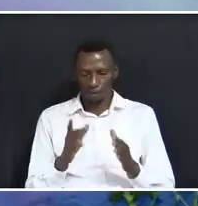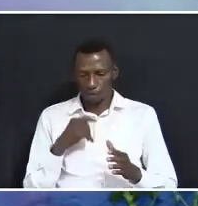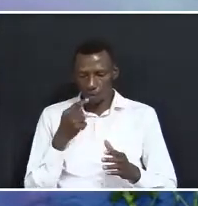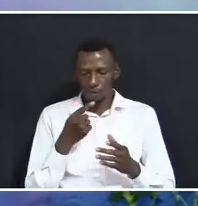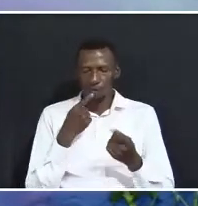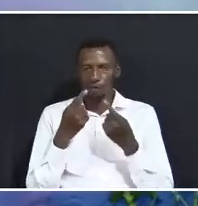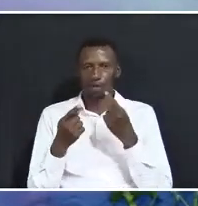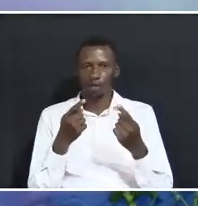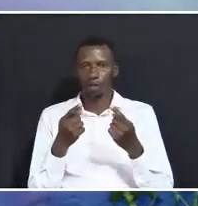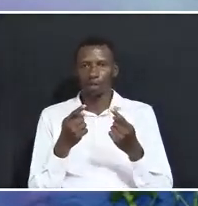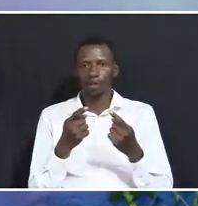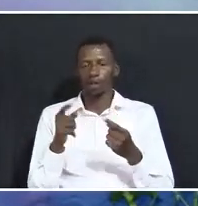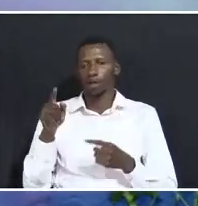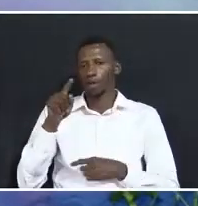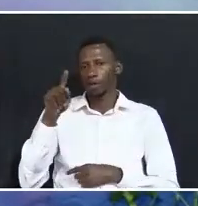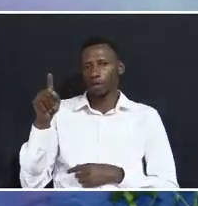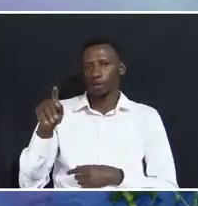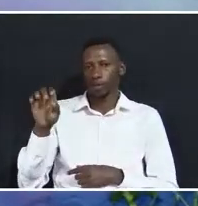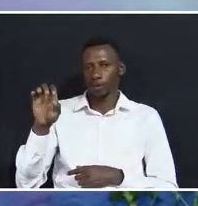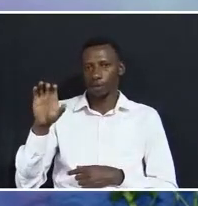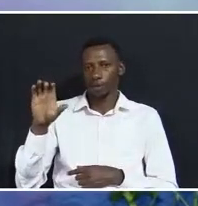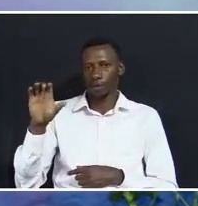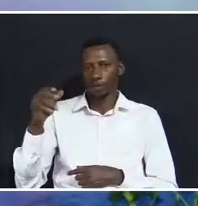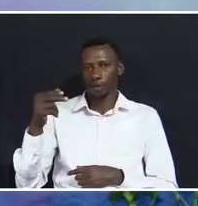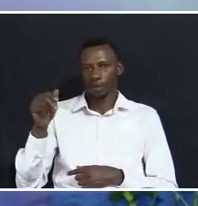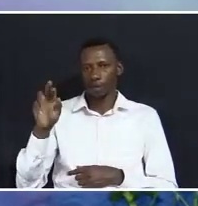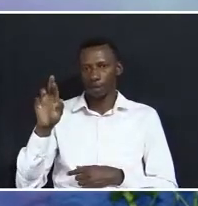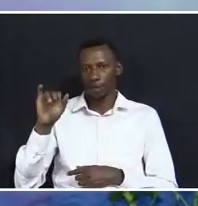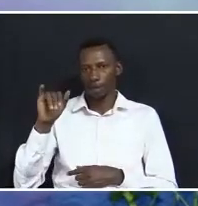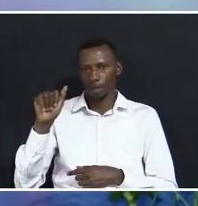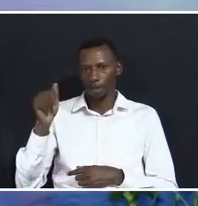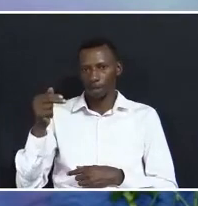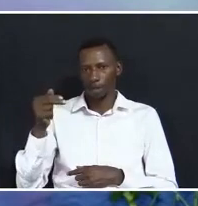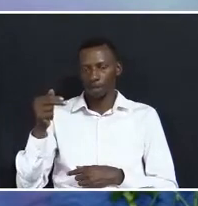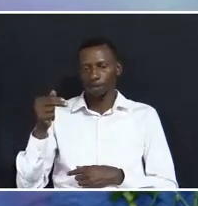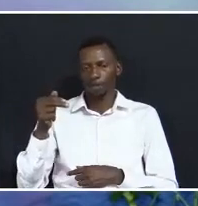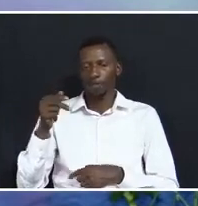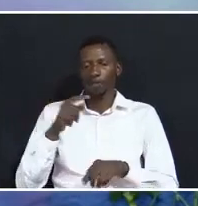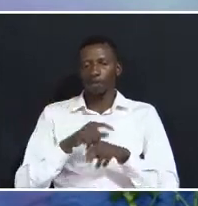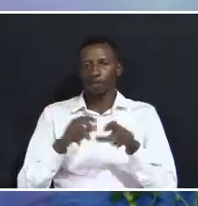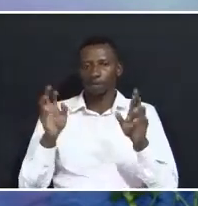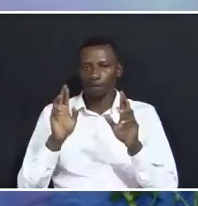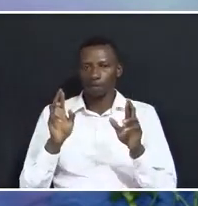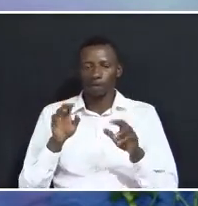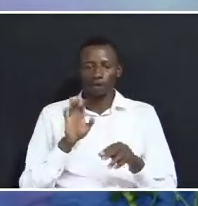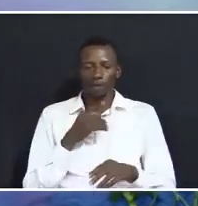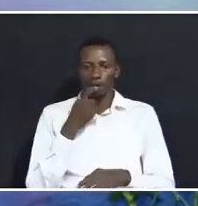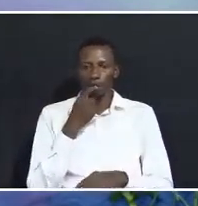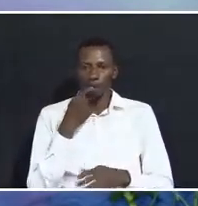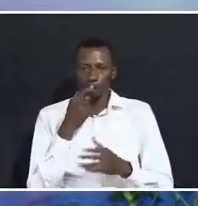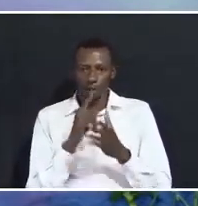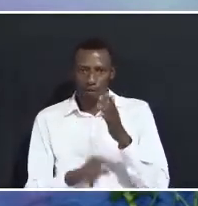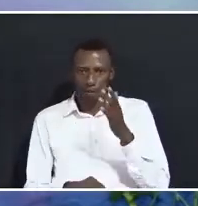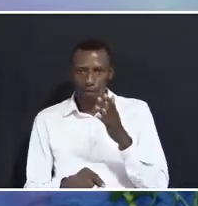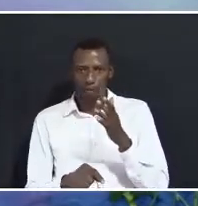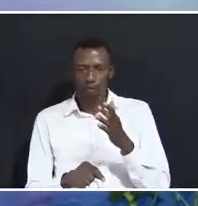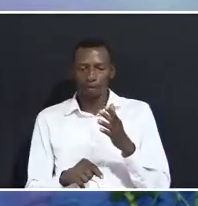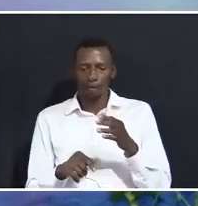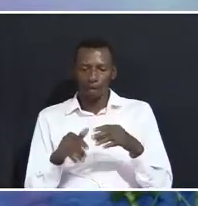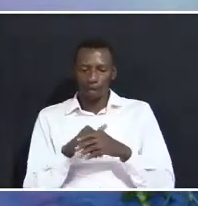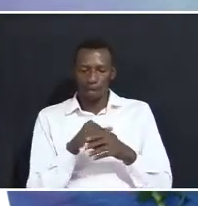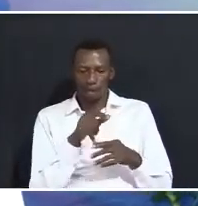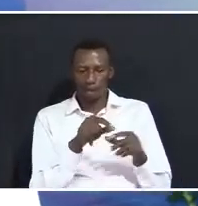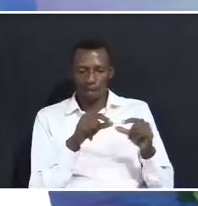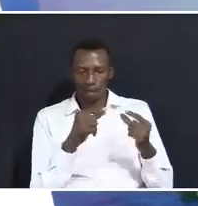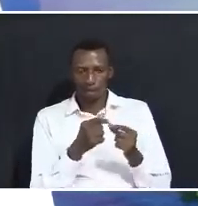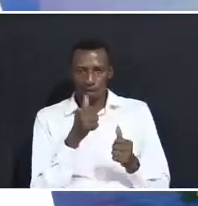Zechariah has come and it is our time to be able to sing. They could not restrain themselves. Ellen G. Ward says that among this group